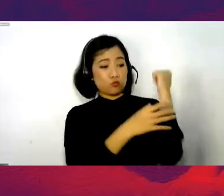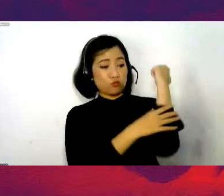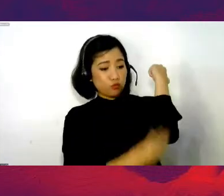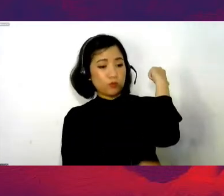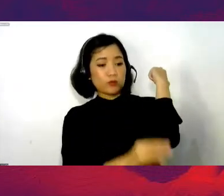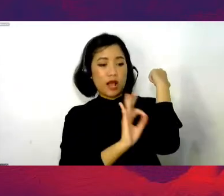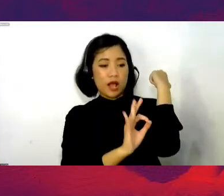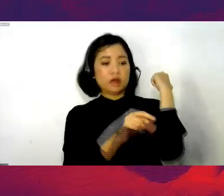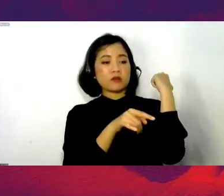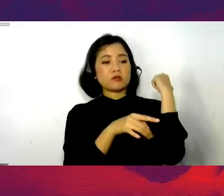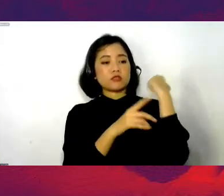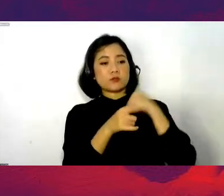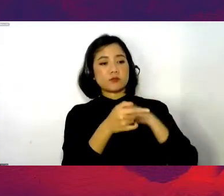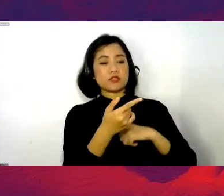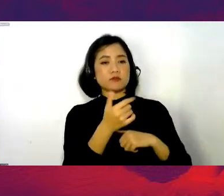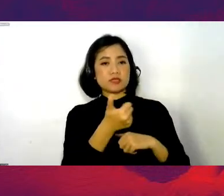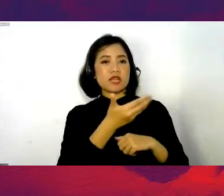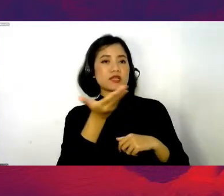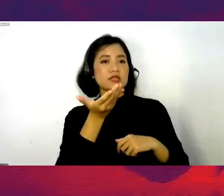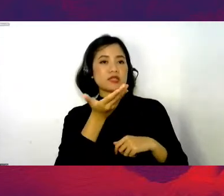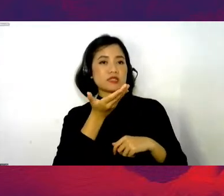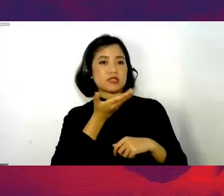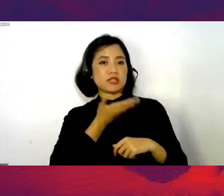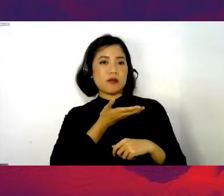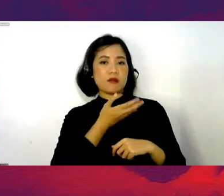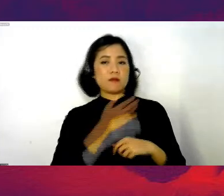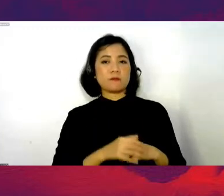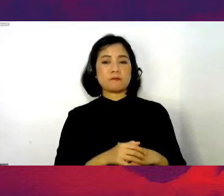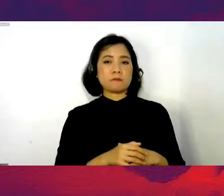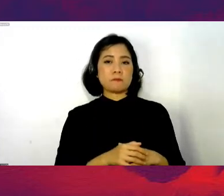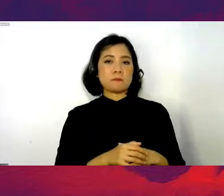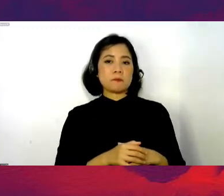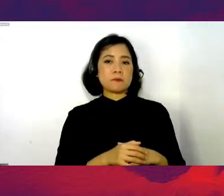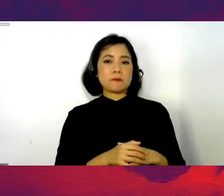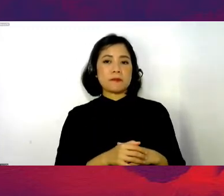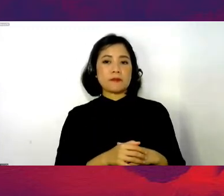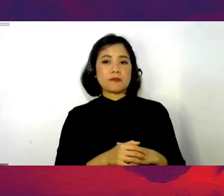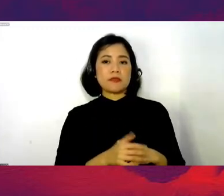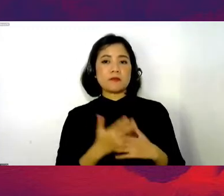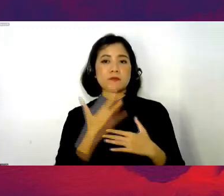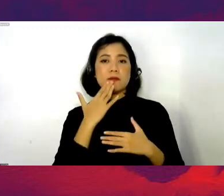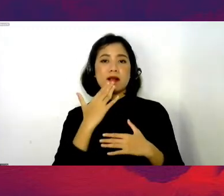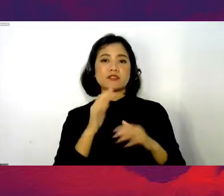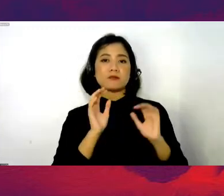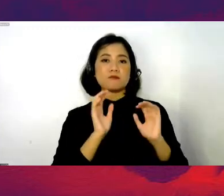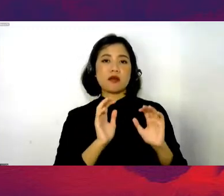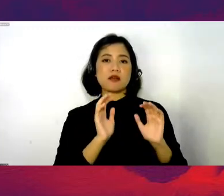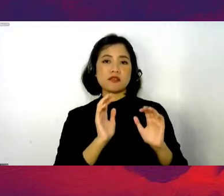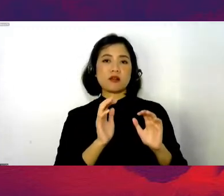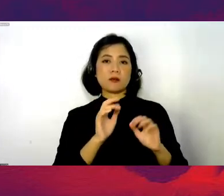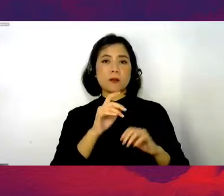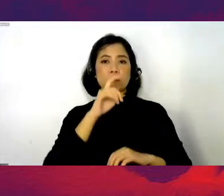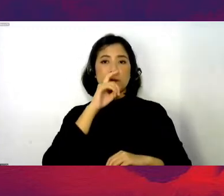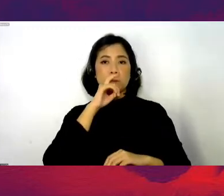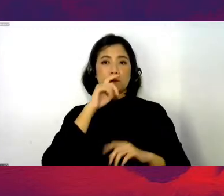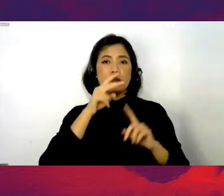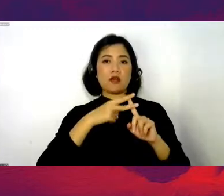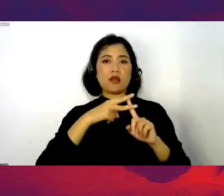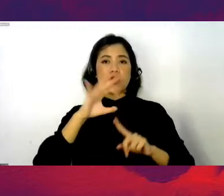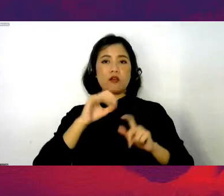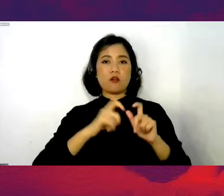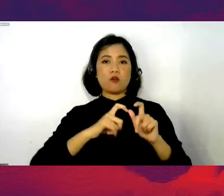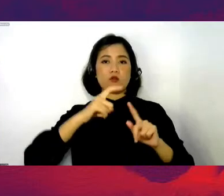the commitment of the government, actually, Vice President Budiono, I think that's the one I remember. I returned from Stanford for